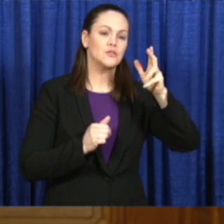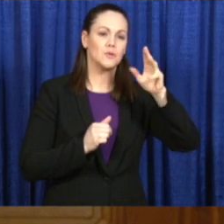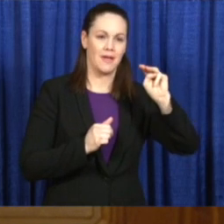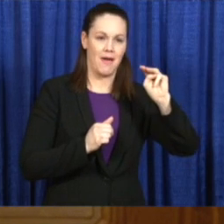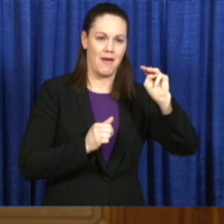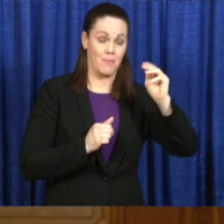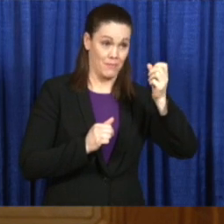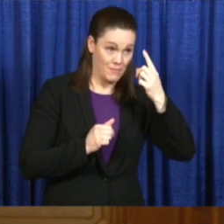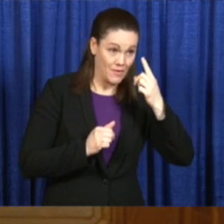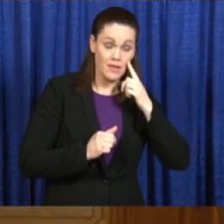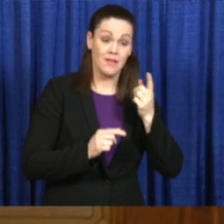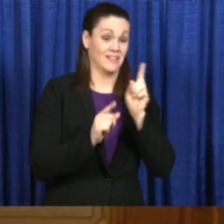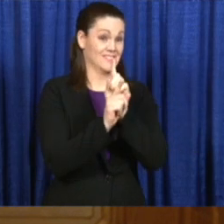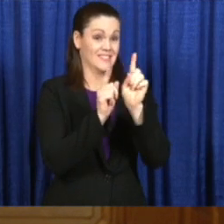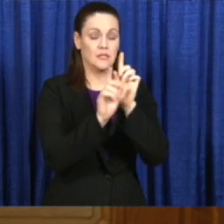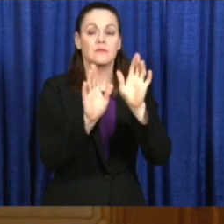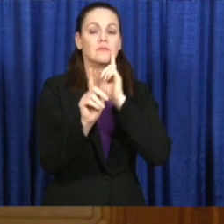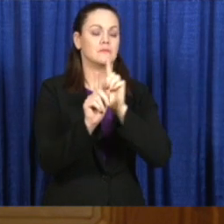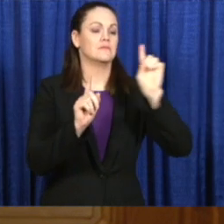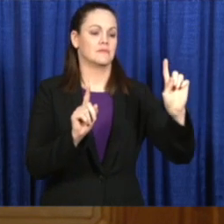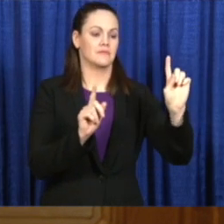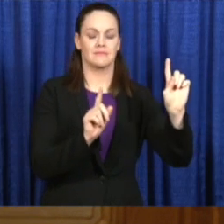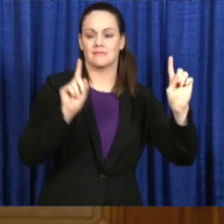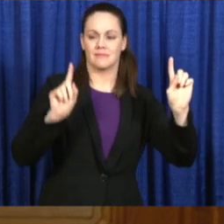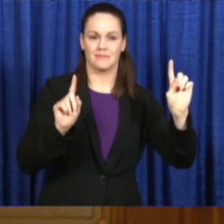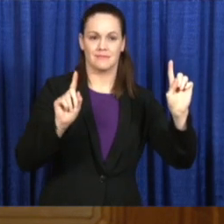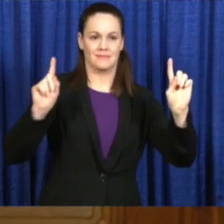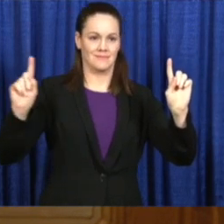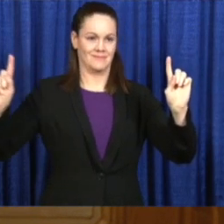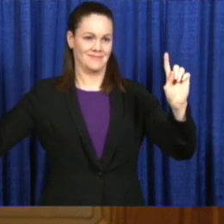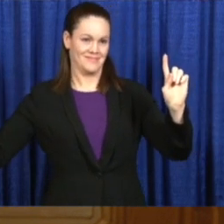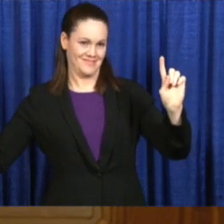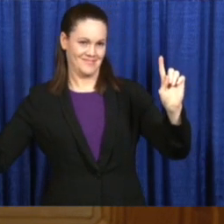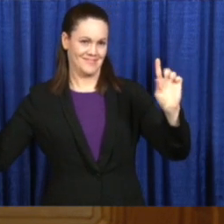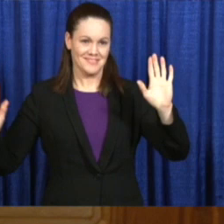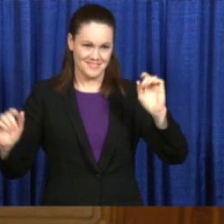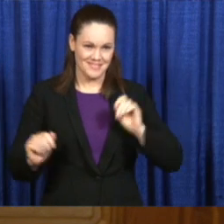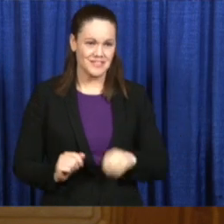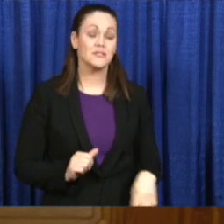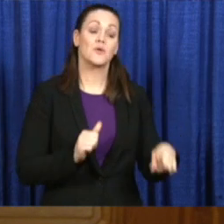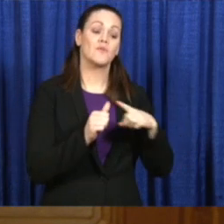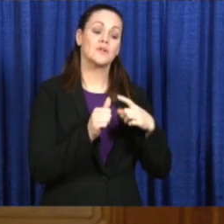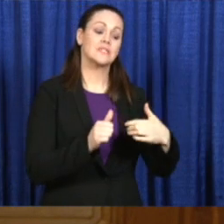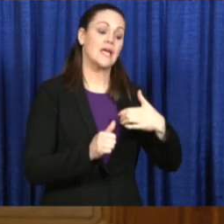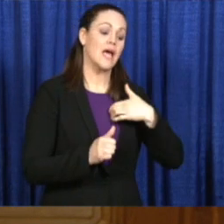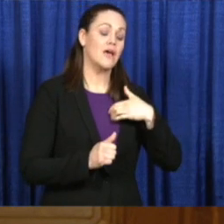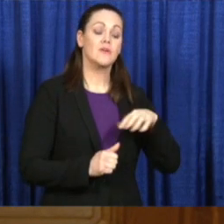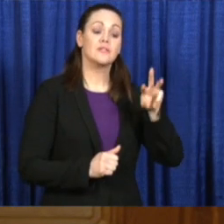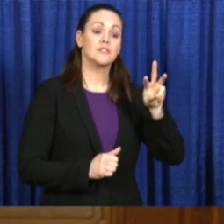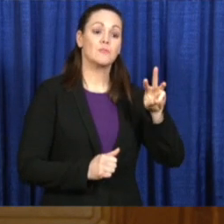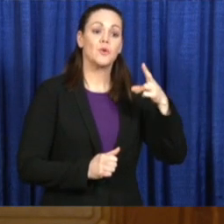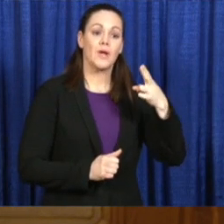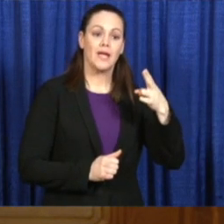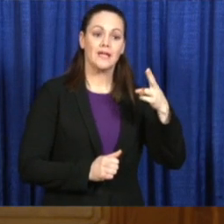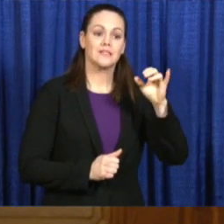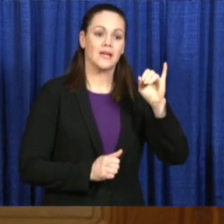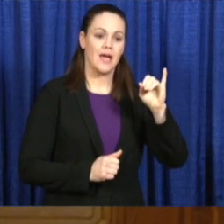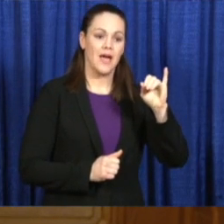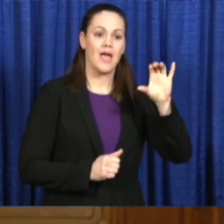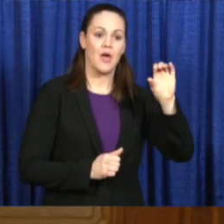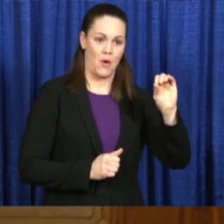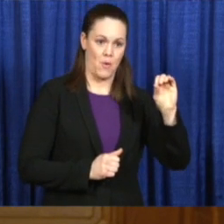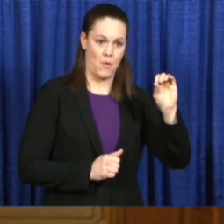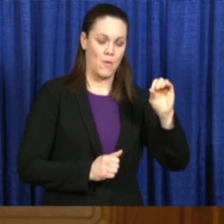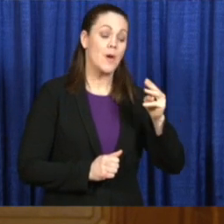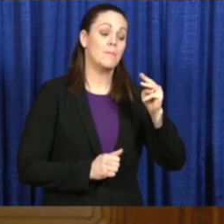distance between each other. And we're going to start with Mr. Oddie from WHIO, Channel 7 in Dayton. How's that,